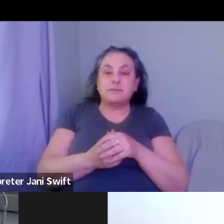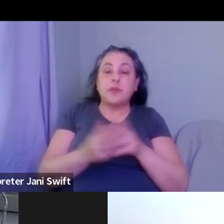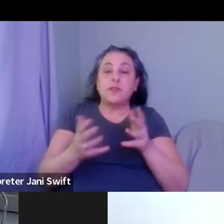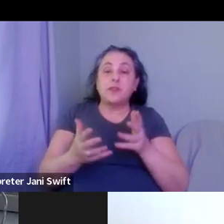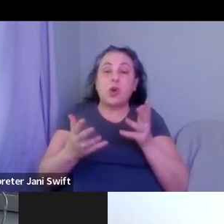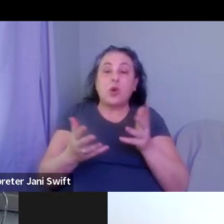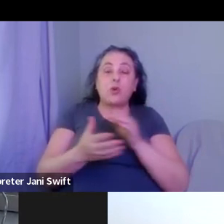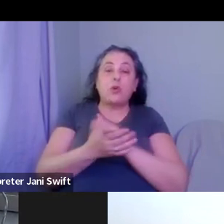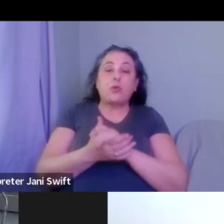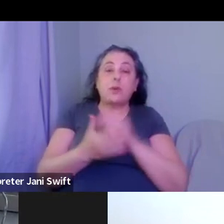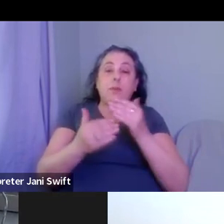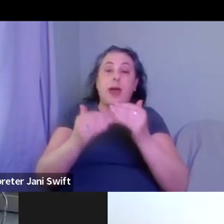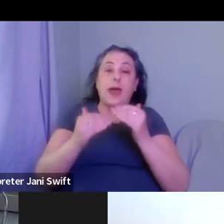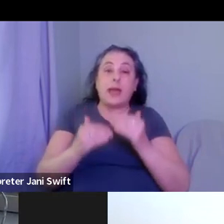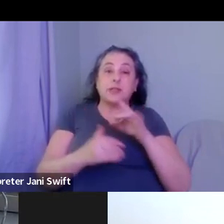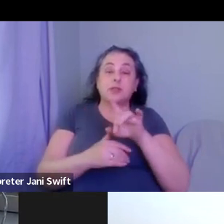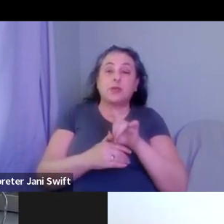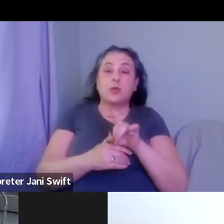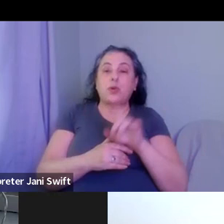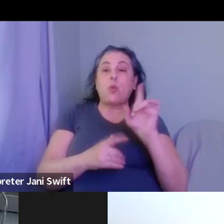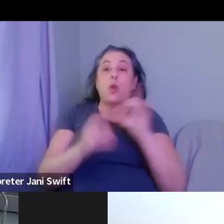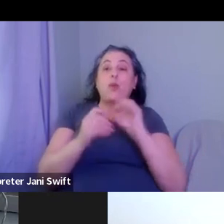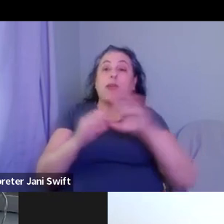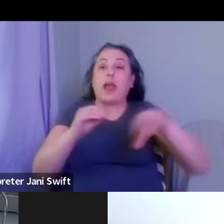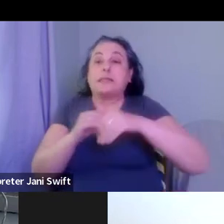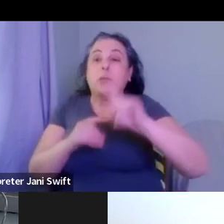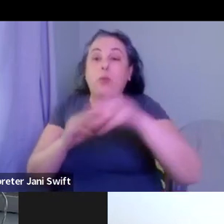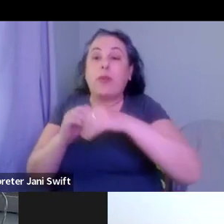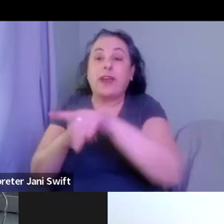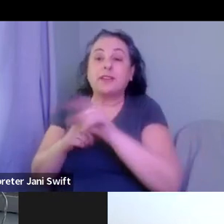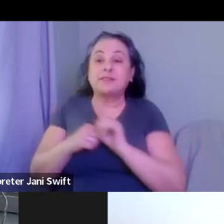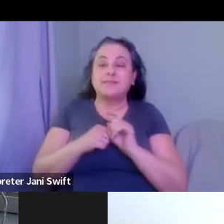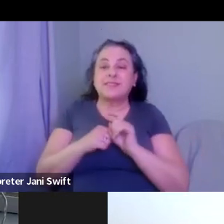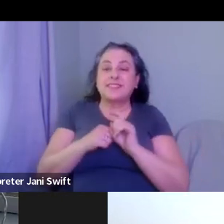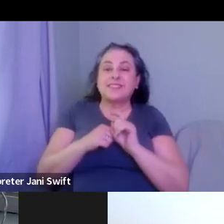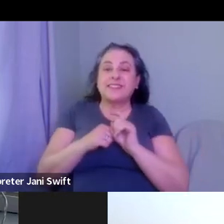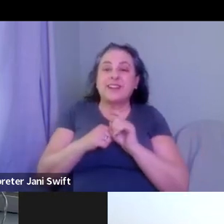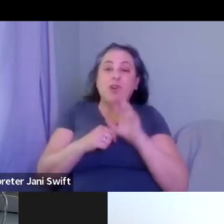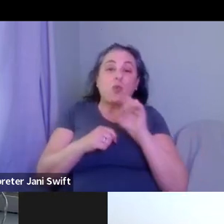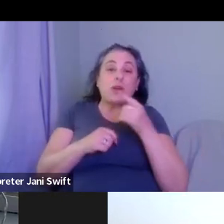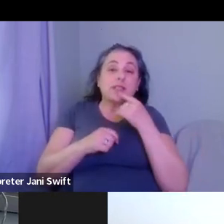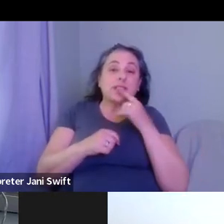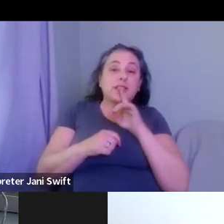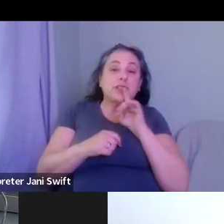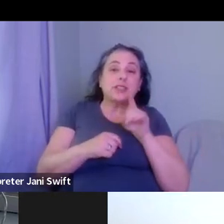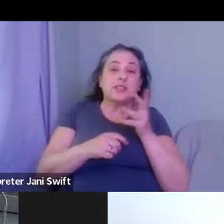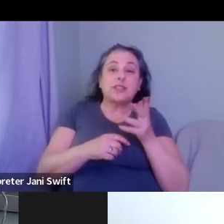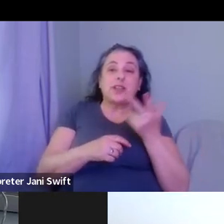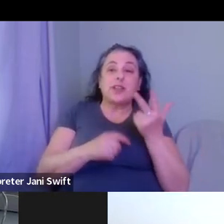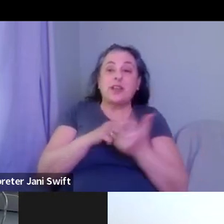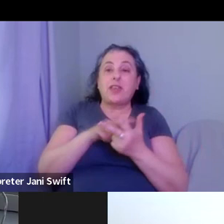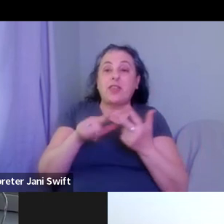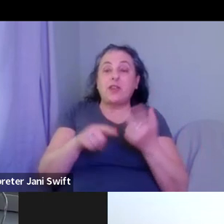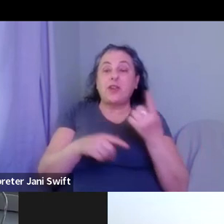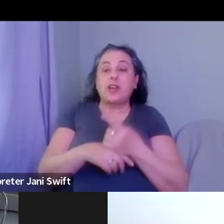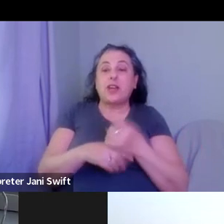So my next question is. Can I add one more thing? Just Oh one yeah, more. sure, go ahead. So Raeghn mentioned that there's these 3 days